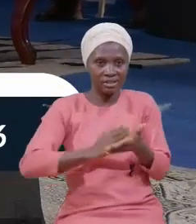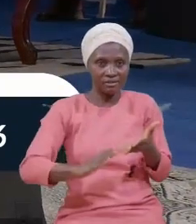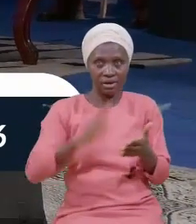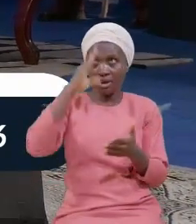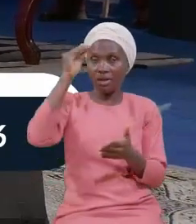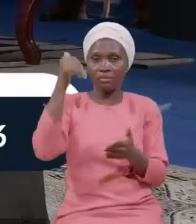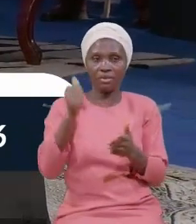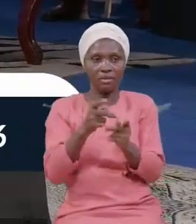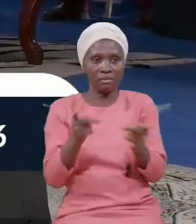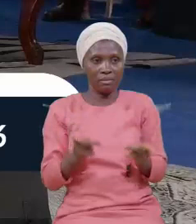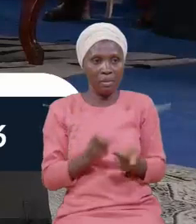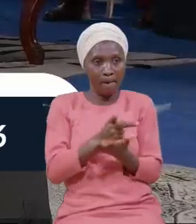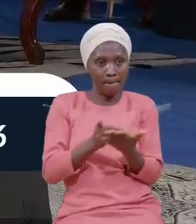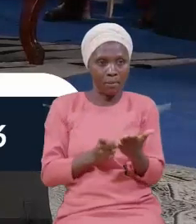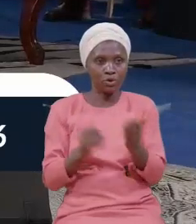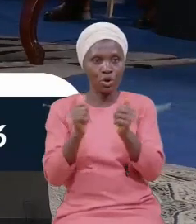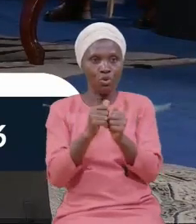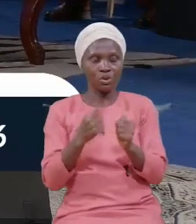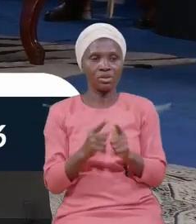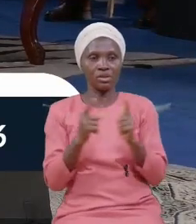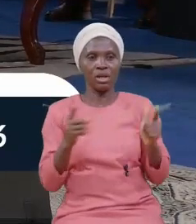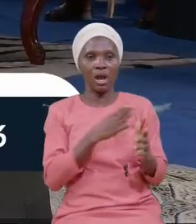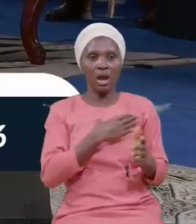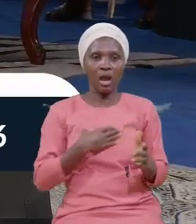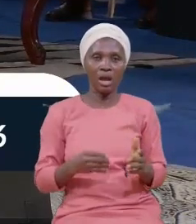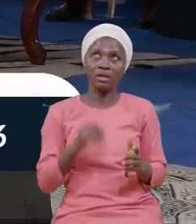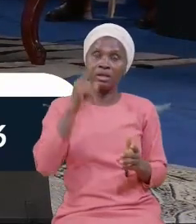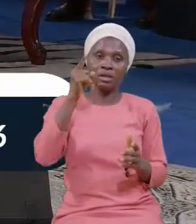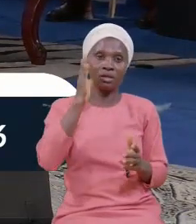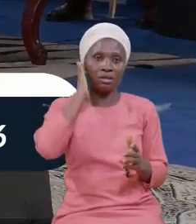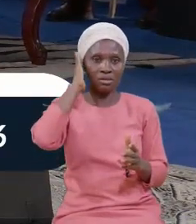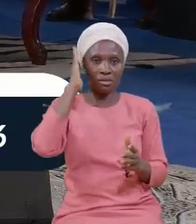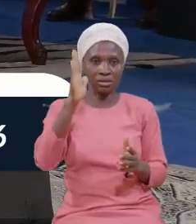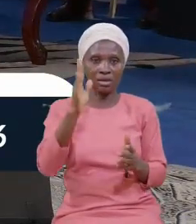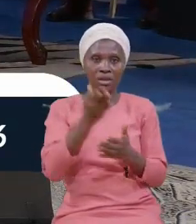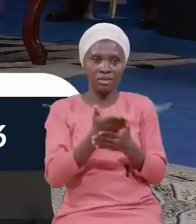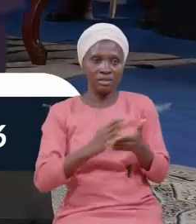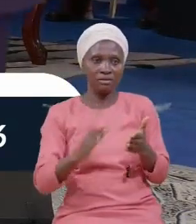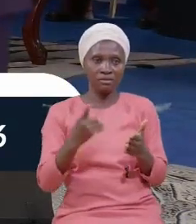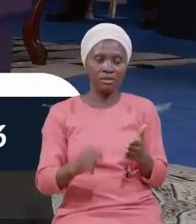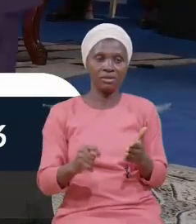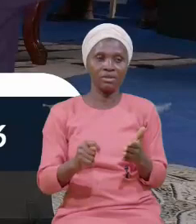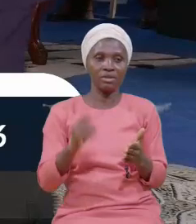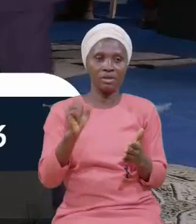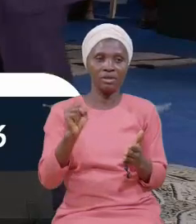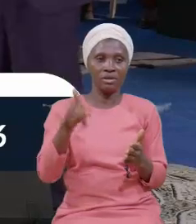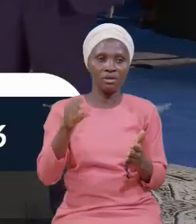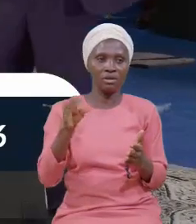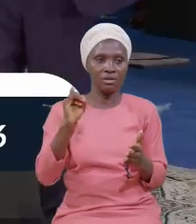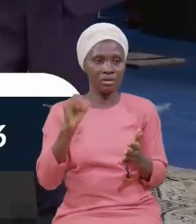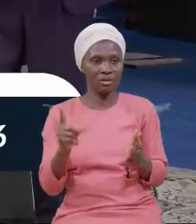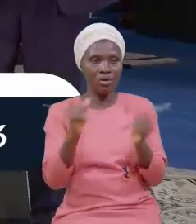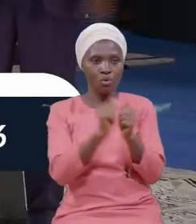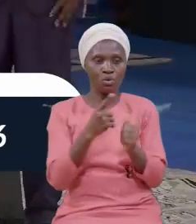he shall divide the spoil with the strong, because he has